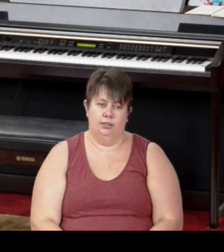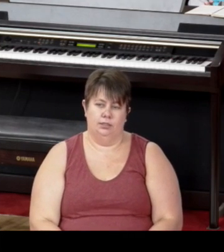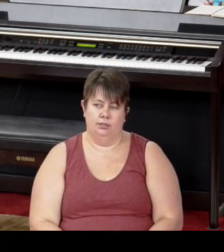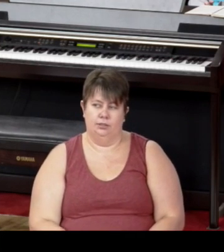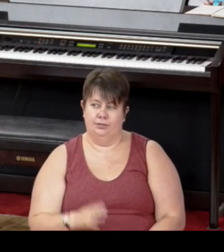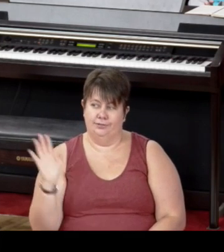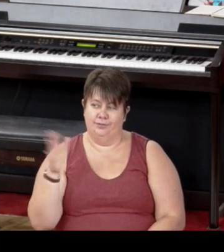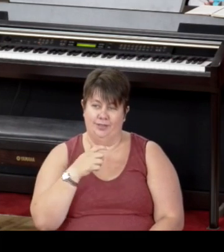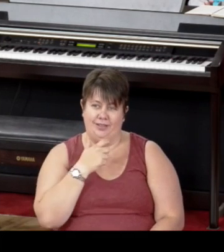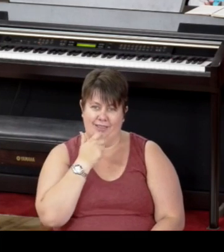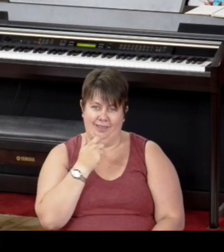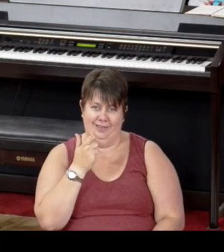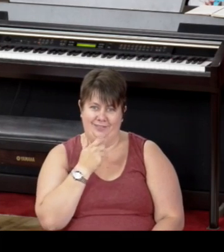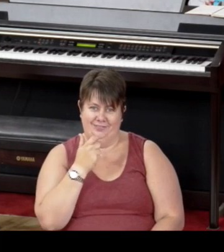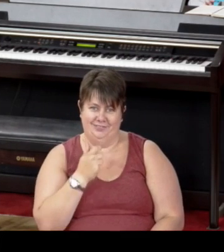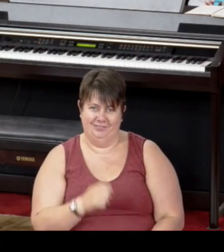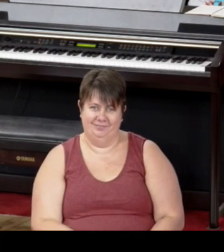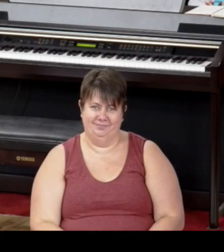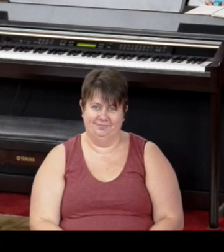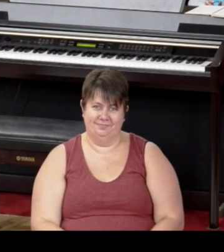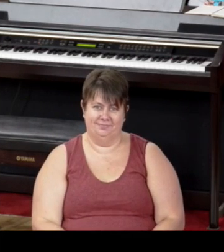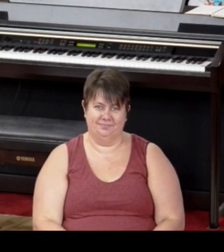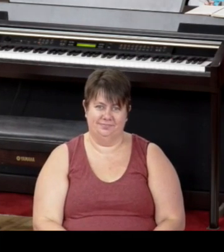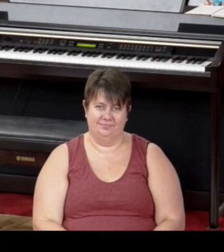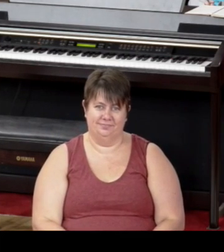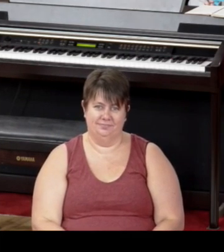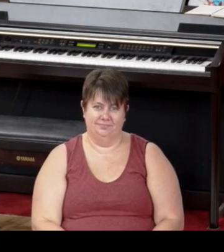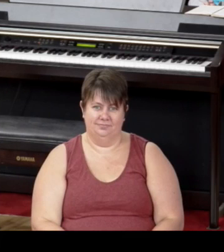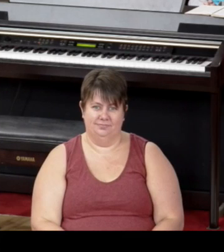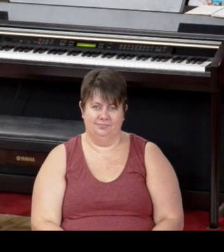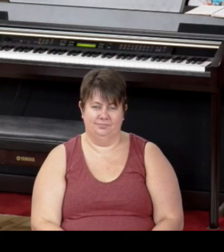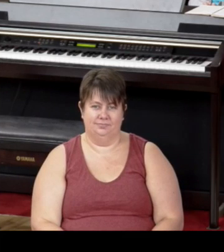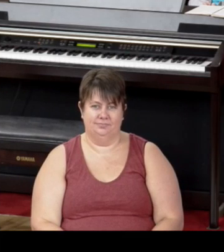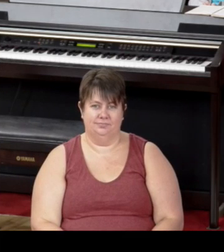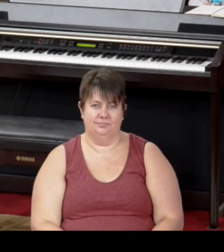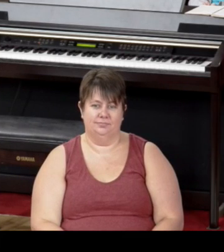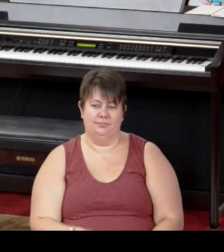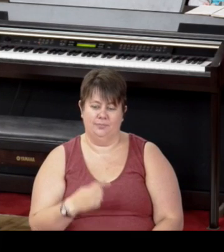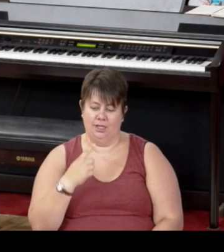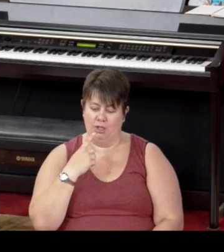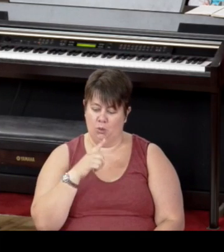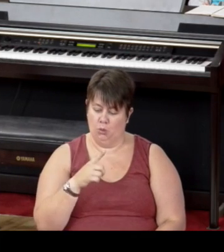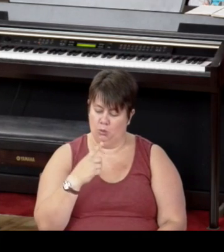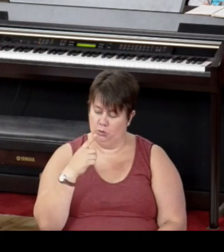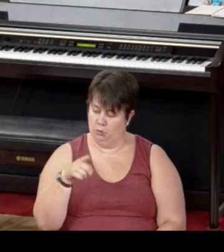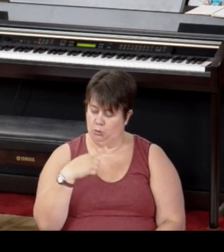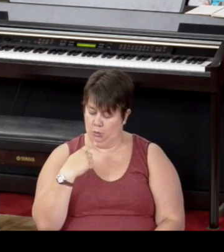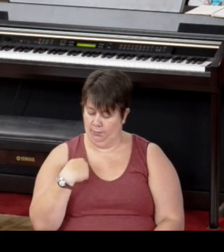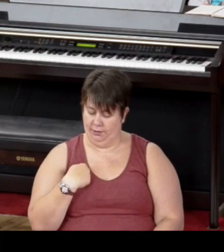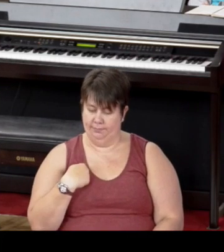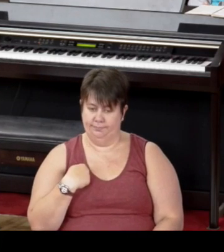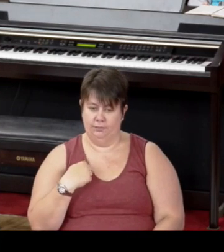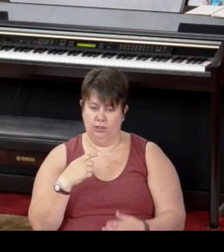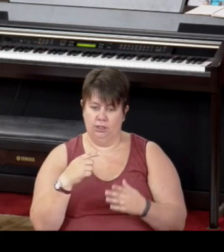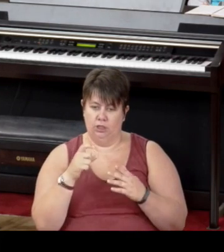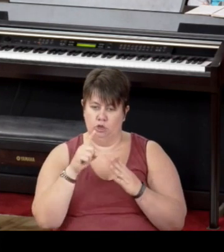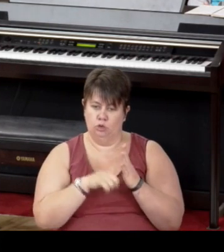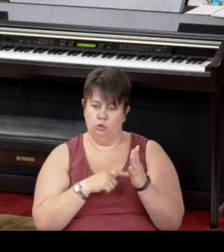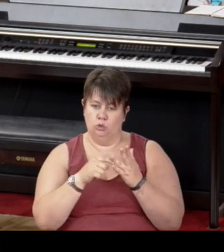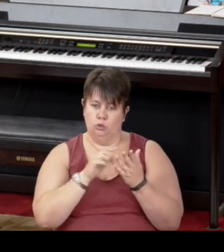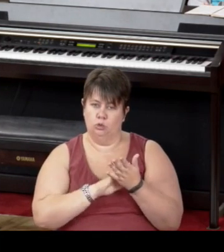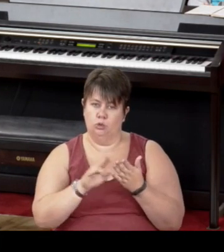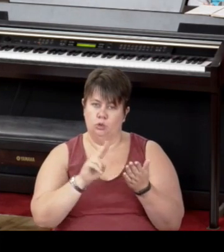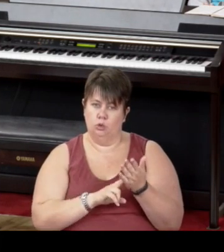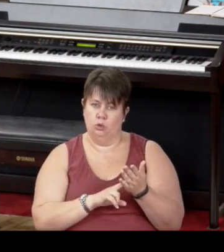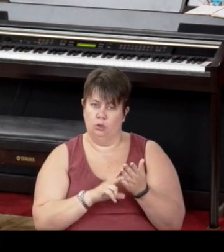You're laughing, you know this is... You get a sense of what's coming. He said, "John Calvin wrote a commentary on every book